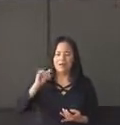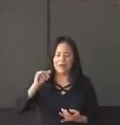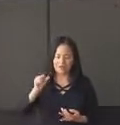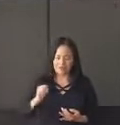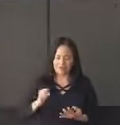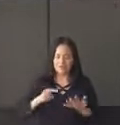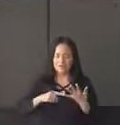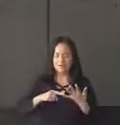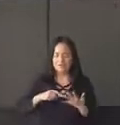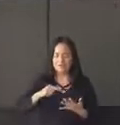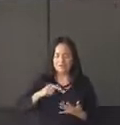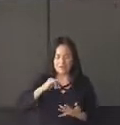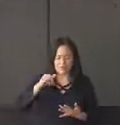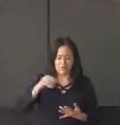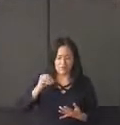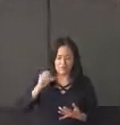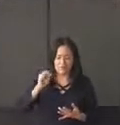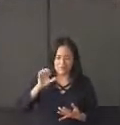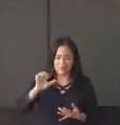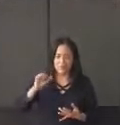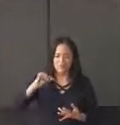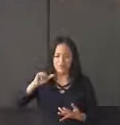person, and Jose Angel Calle.